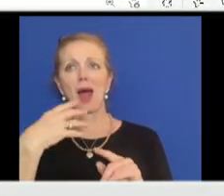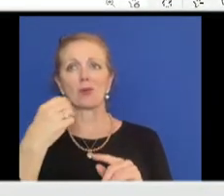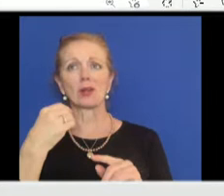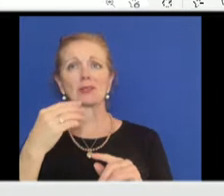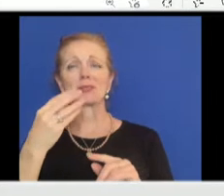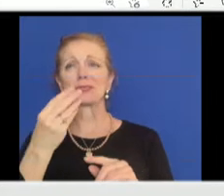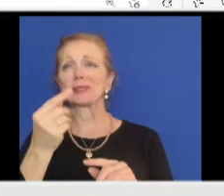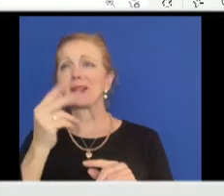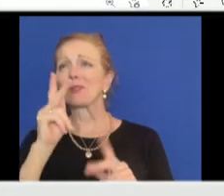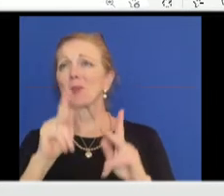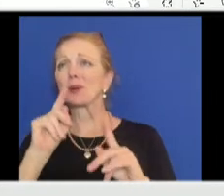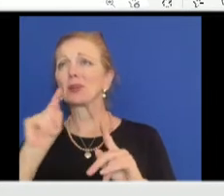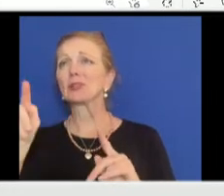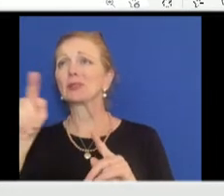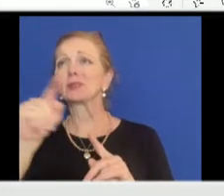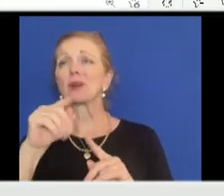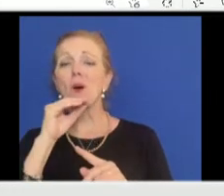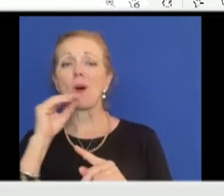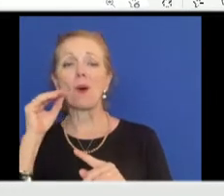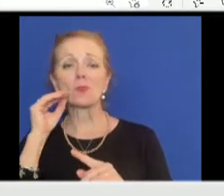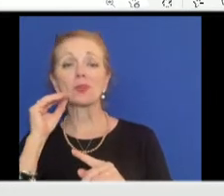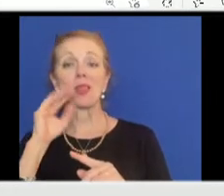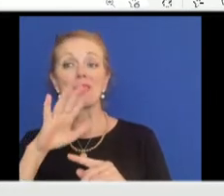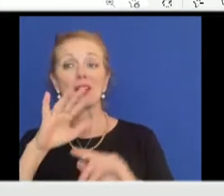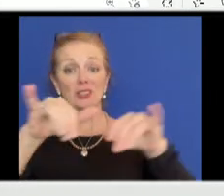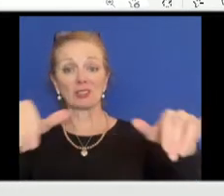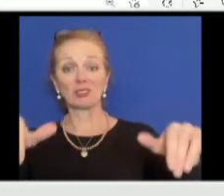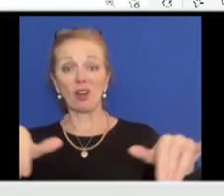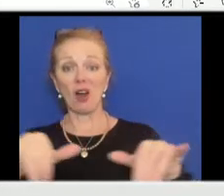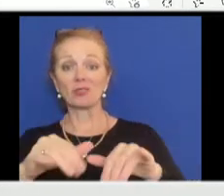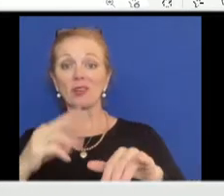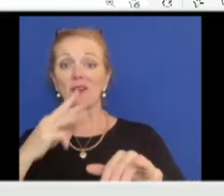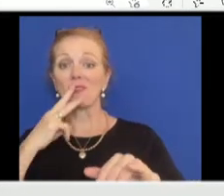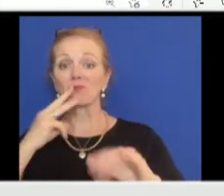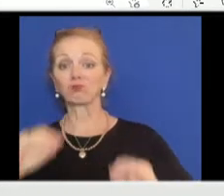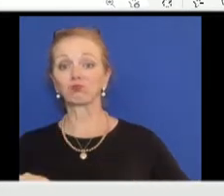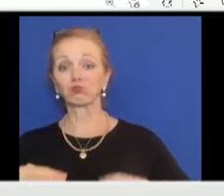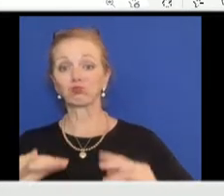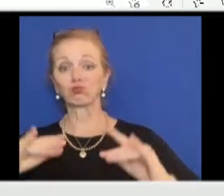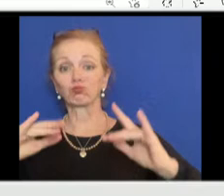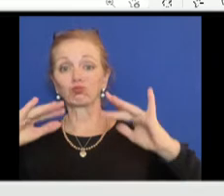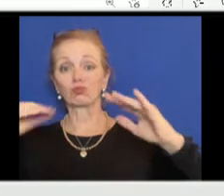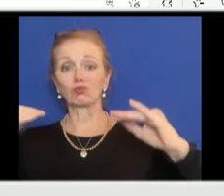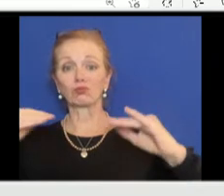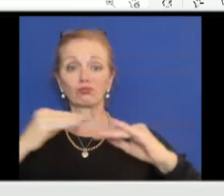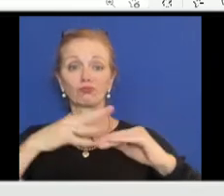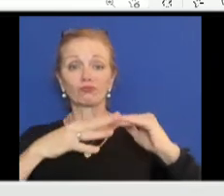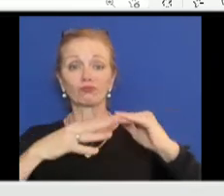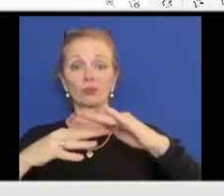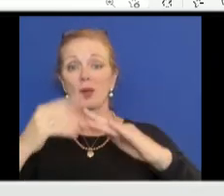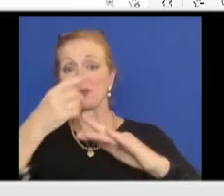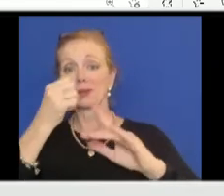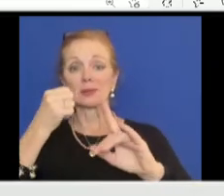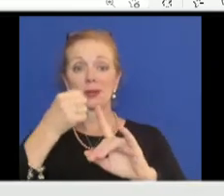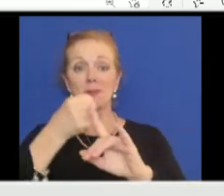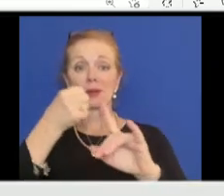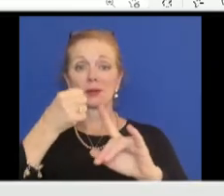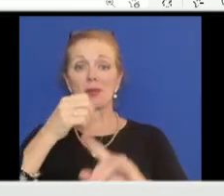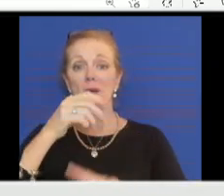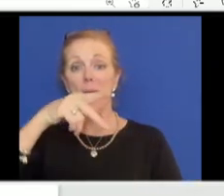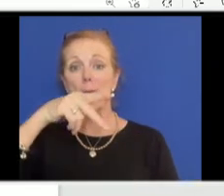whose yards are flooding in District Four because of the impact on the pipes